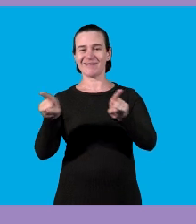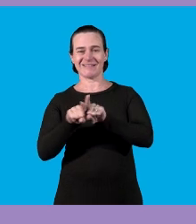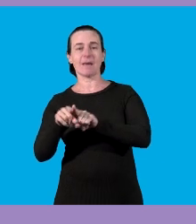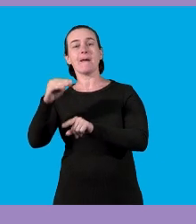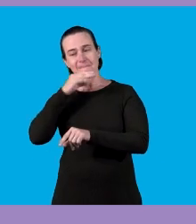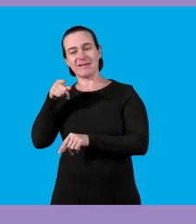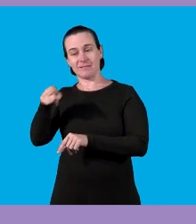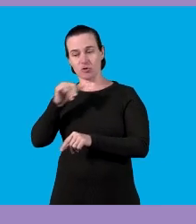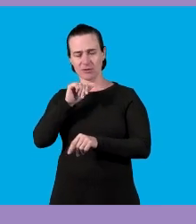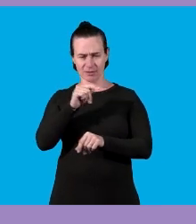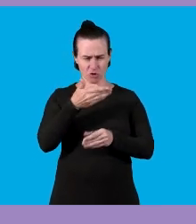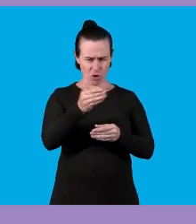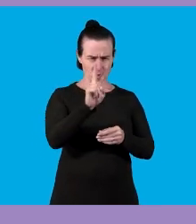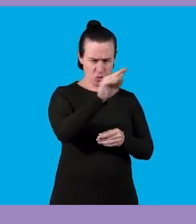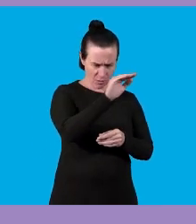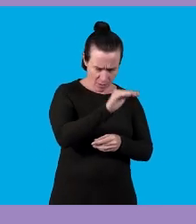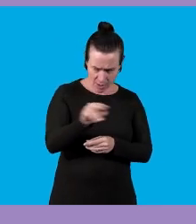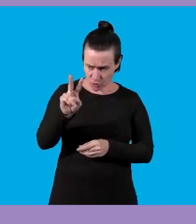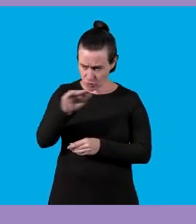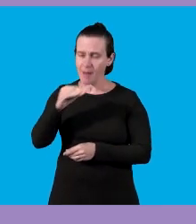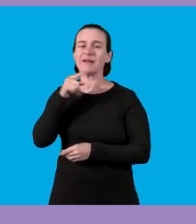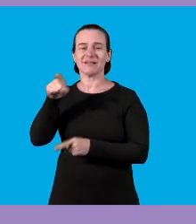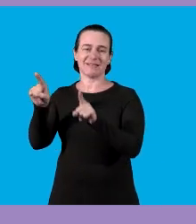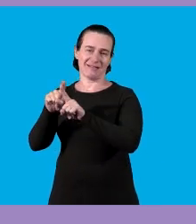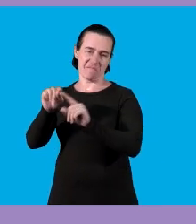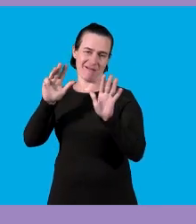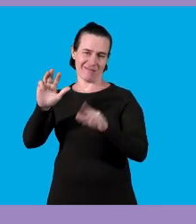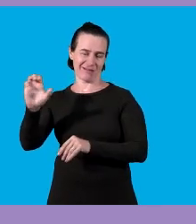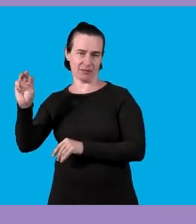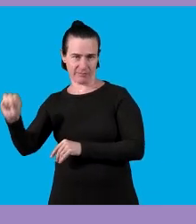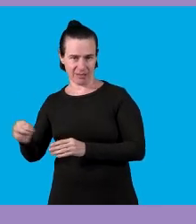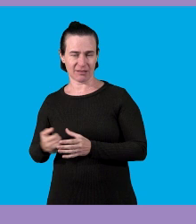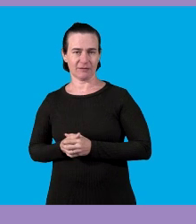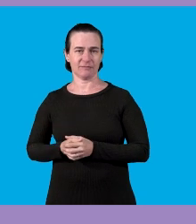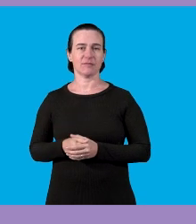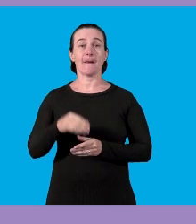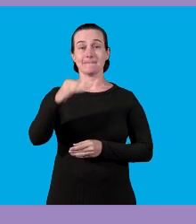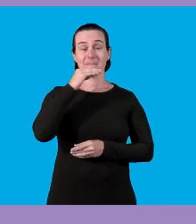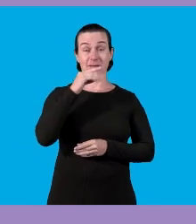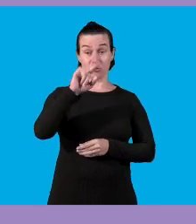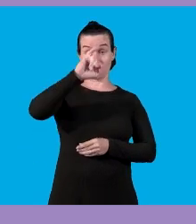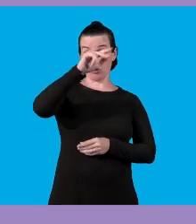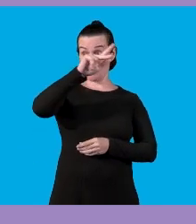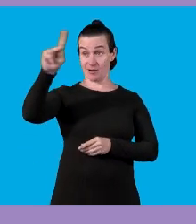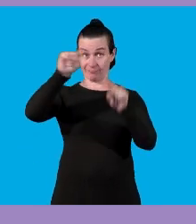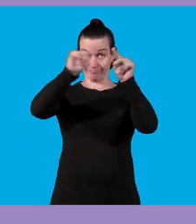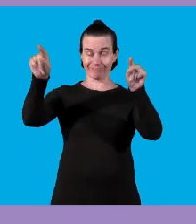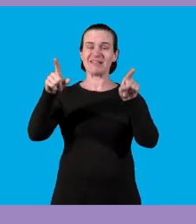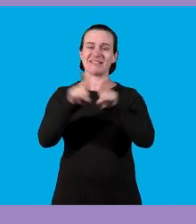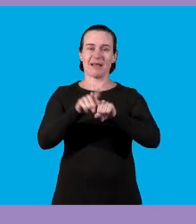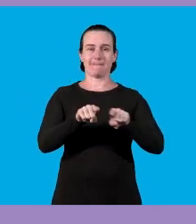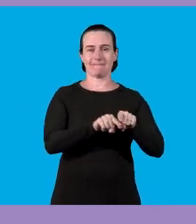also KL is 9 centimeters, and then JK and ML are equal, so we'll write